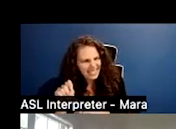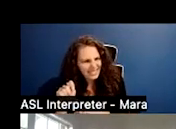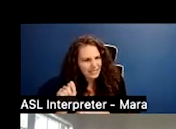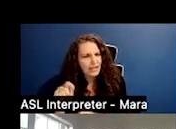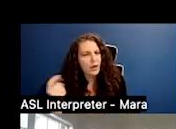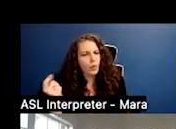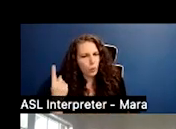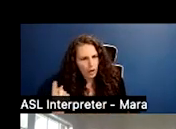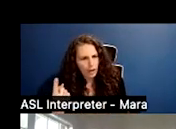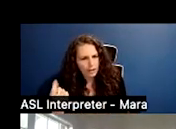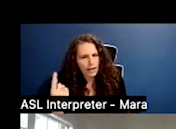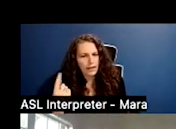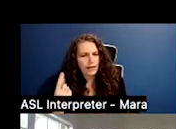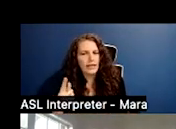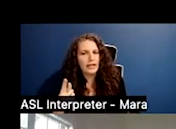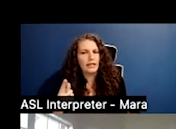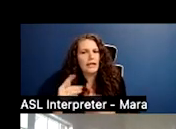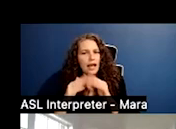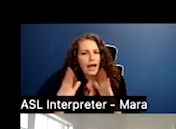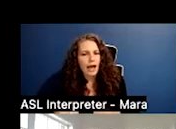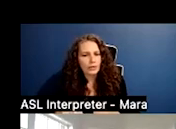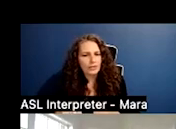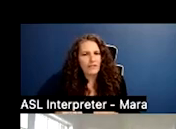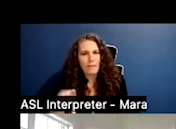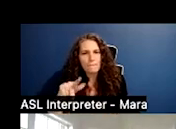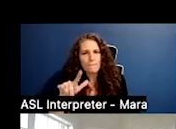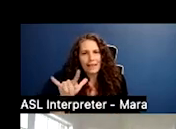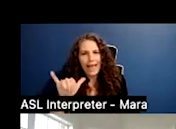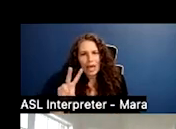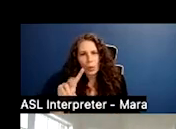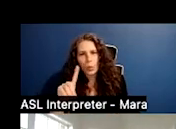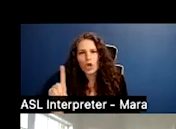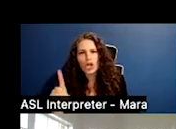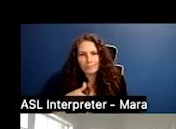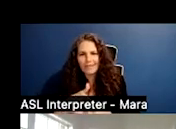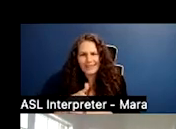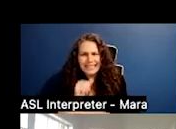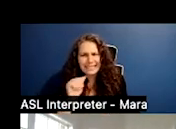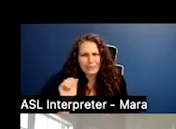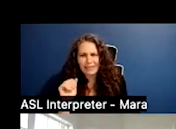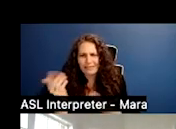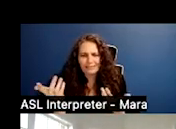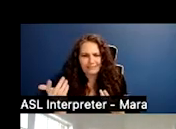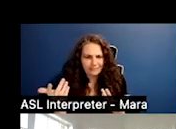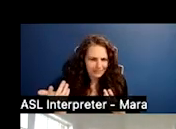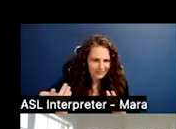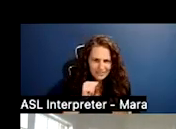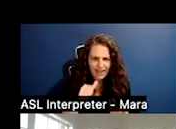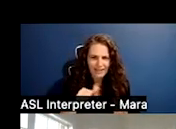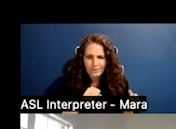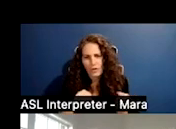cases, doesn't even look like it had any nails going all the way around the plywood. So poor construction practices,